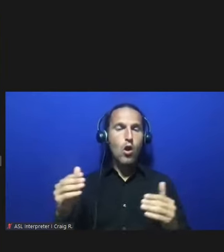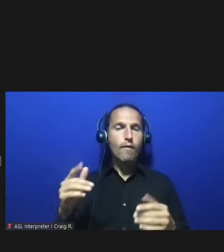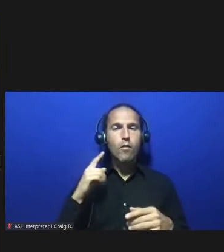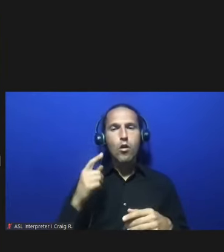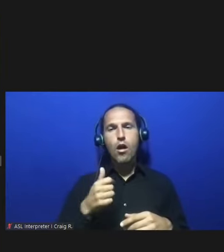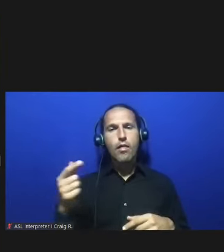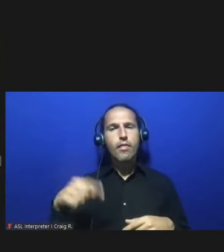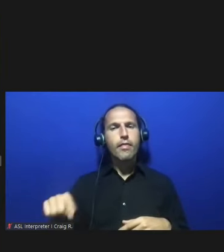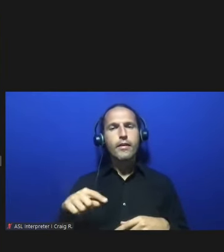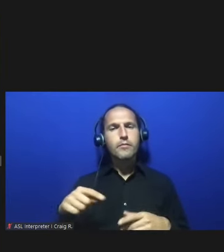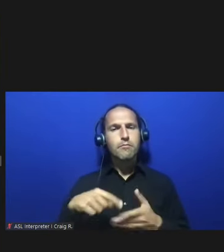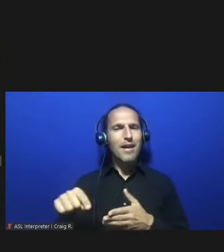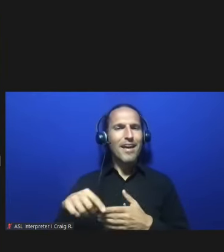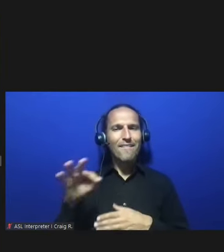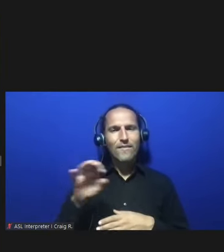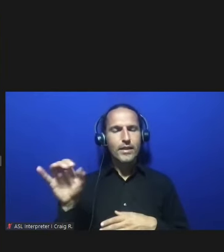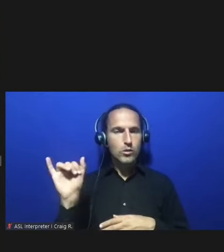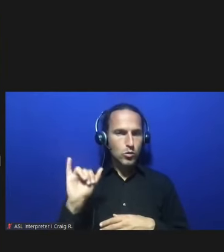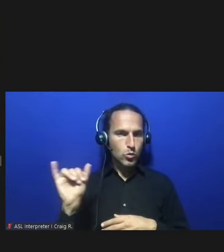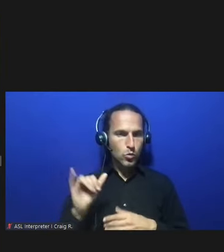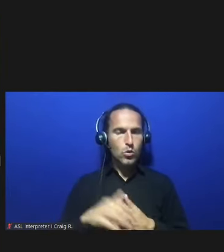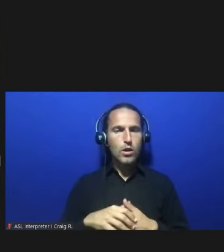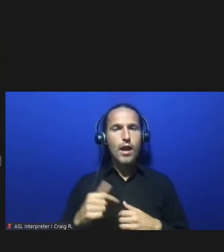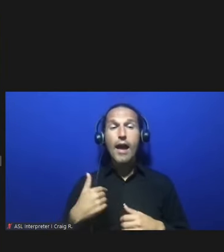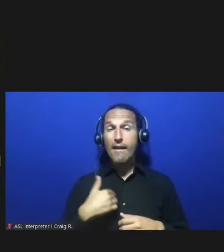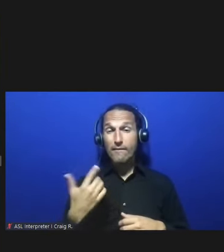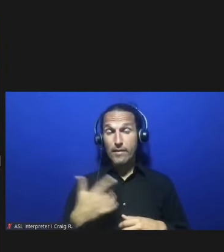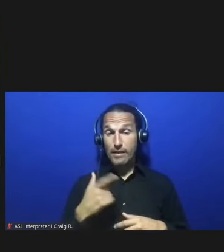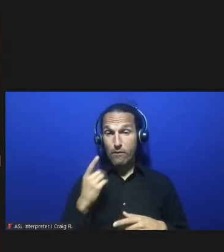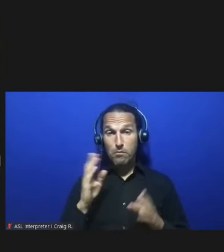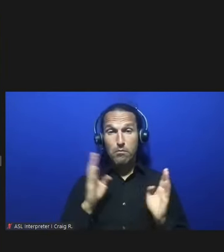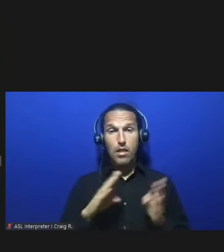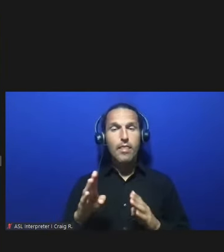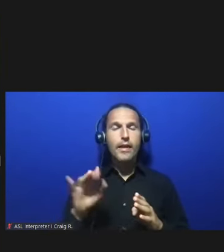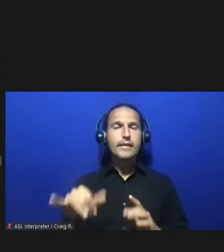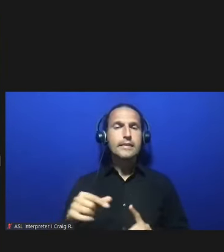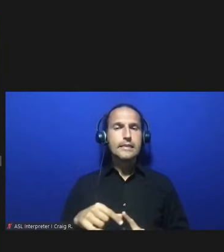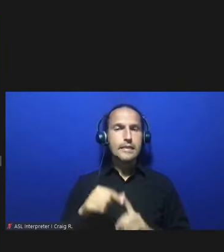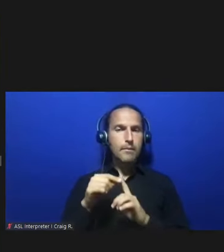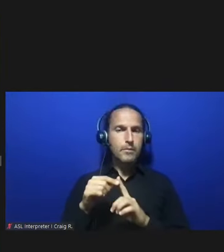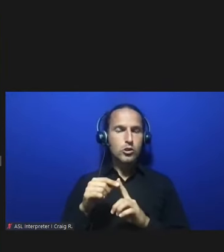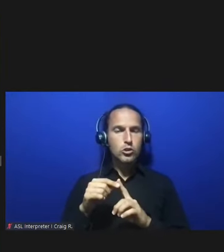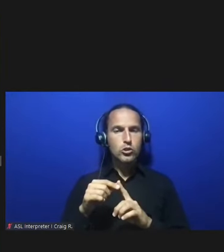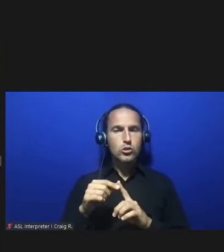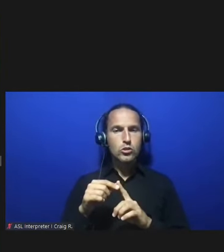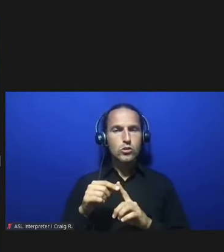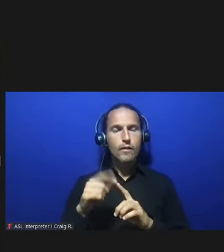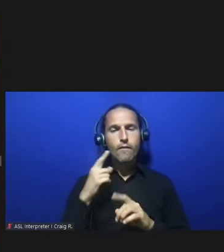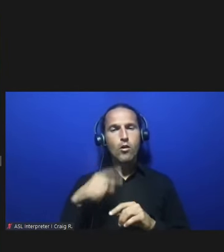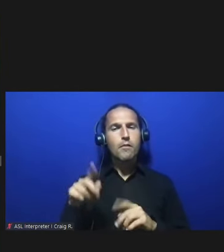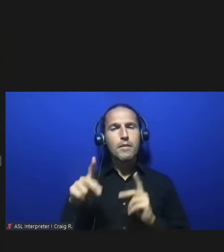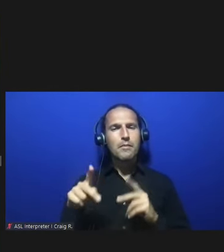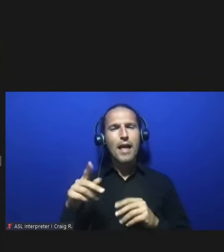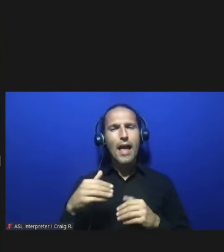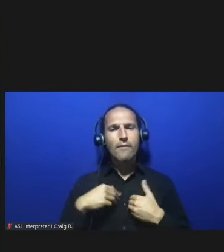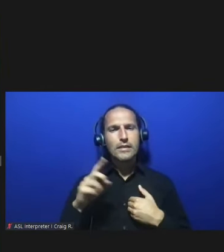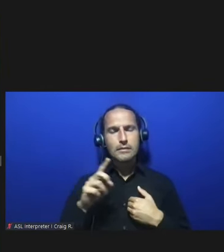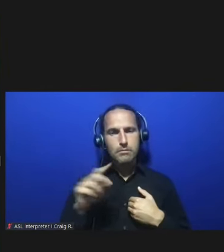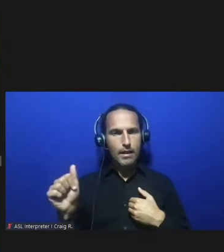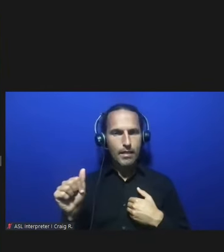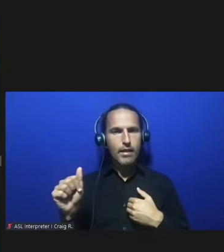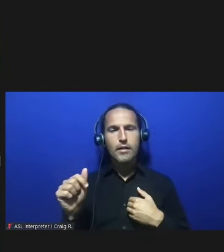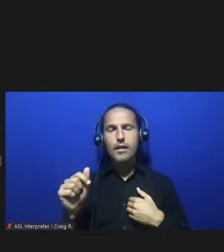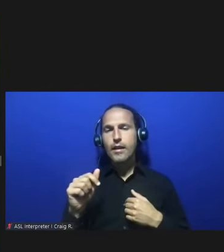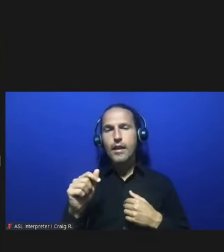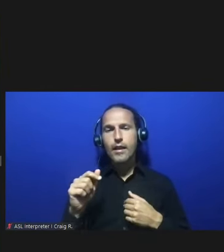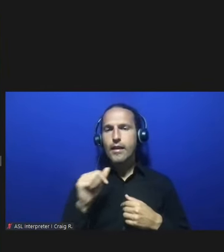of us pay fees as well. I think if you do plan to make exceptions for people with disabilities, it shouldn't be